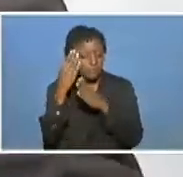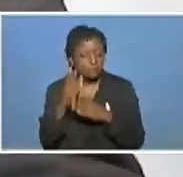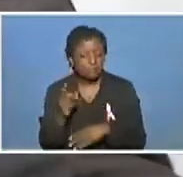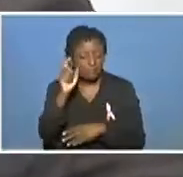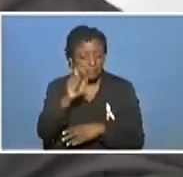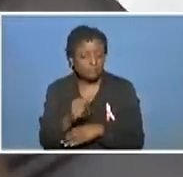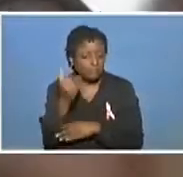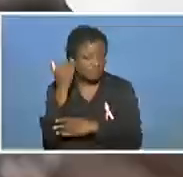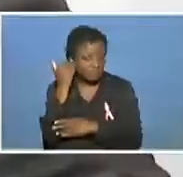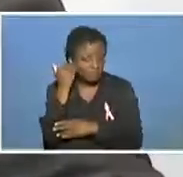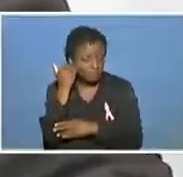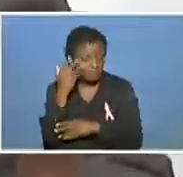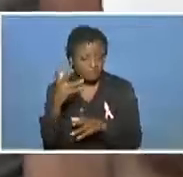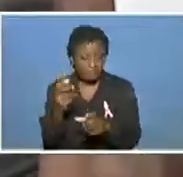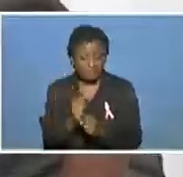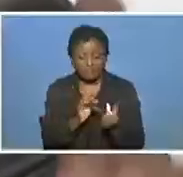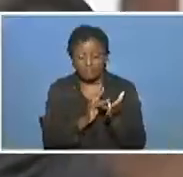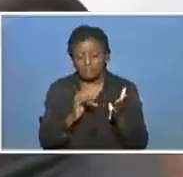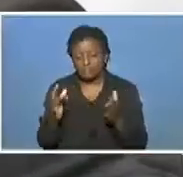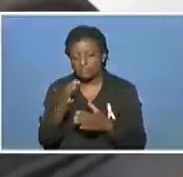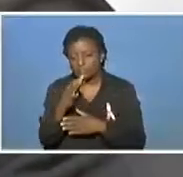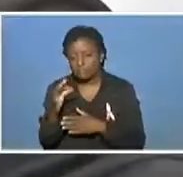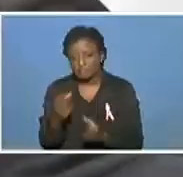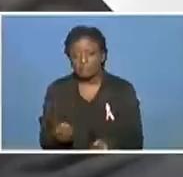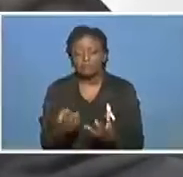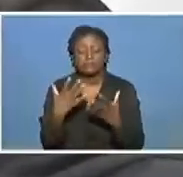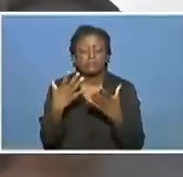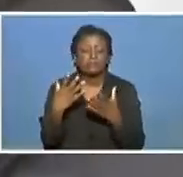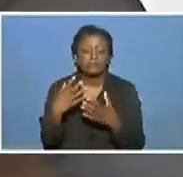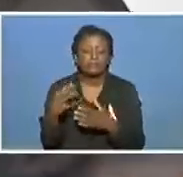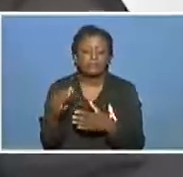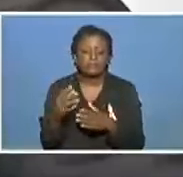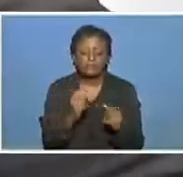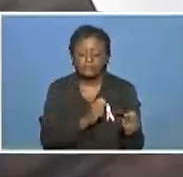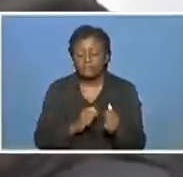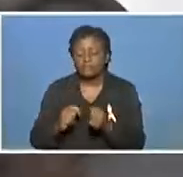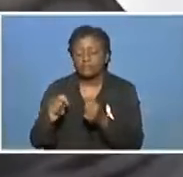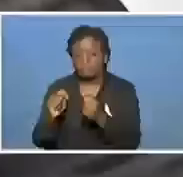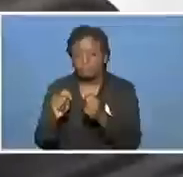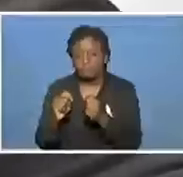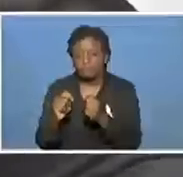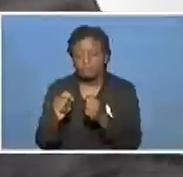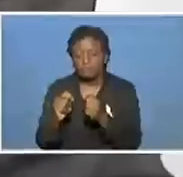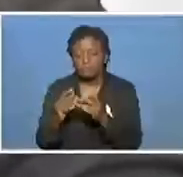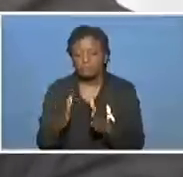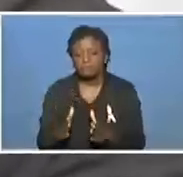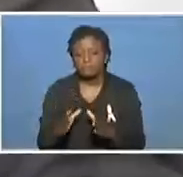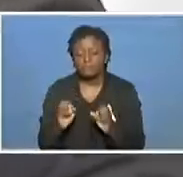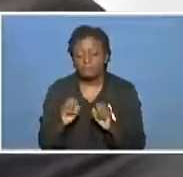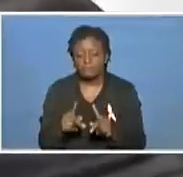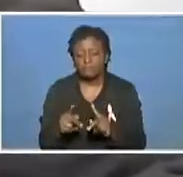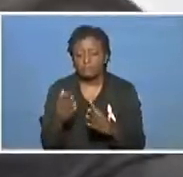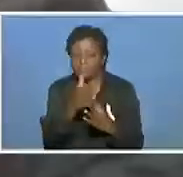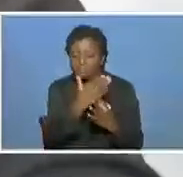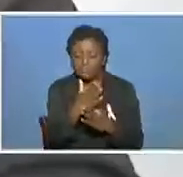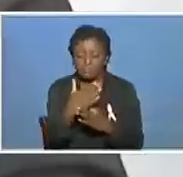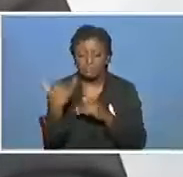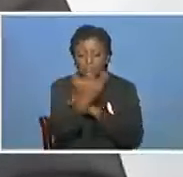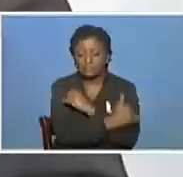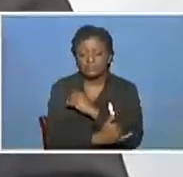to be aware of and take advantage of. And there are a lot of touristic opportunities between countries,